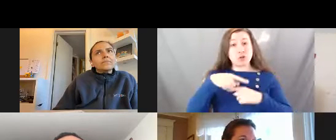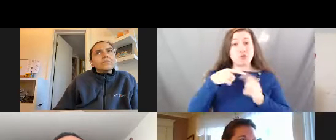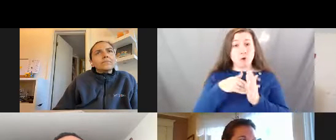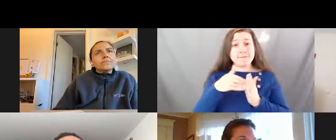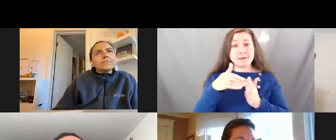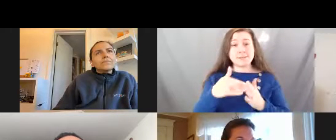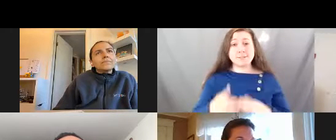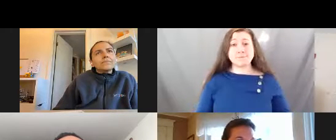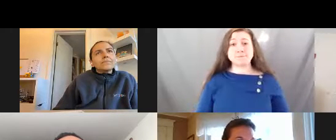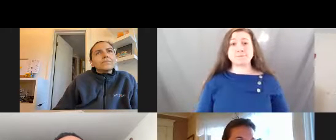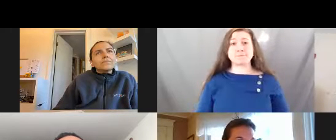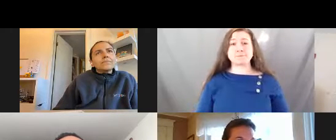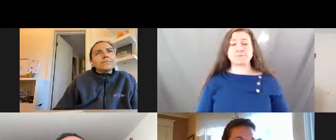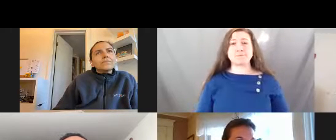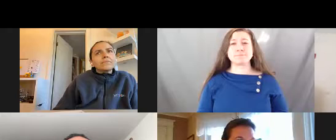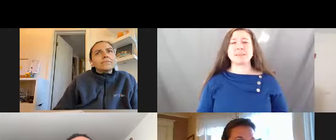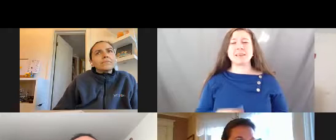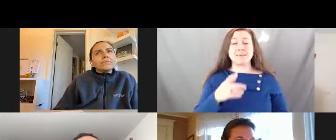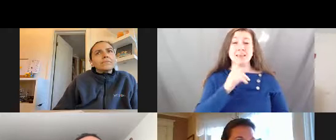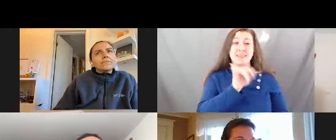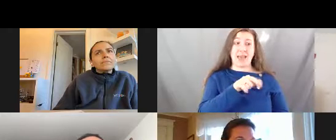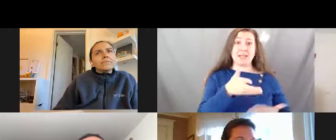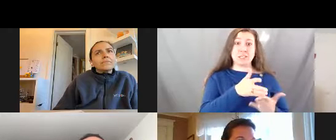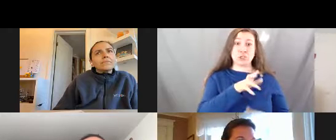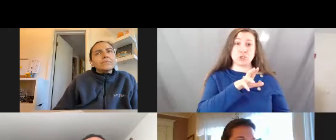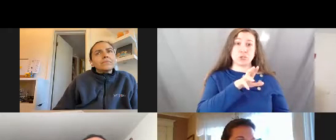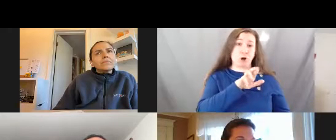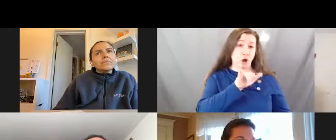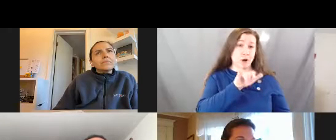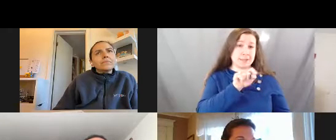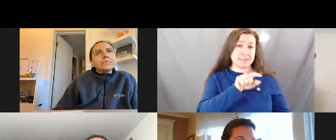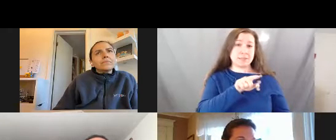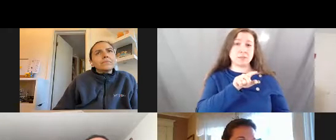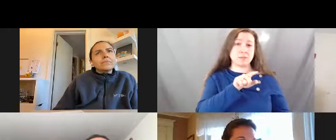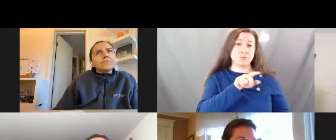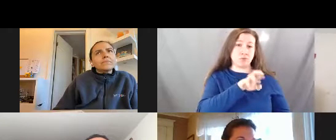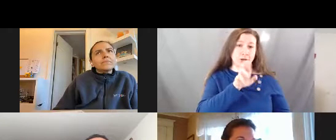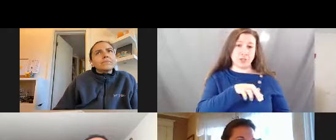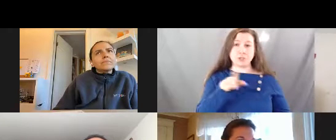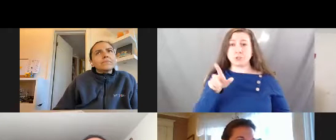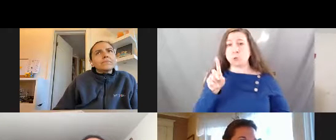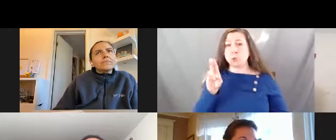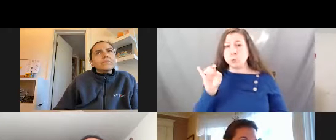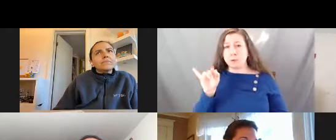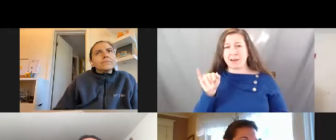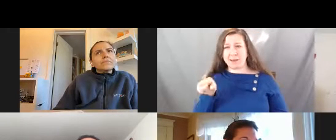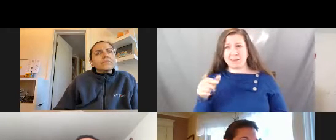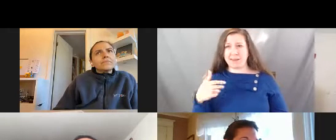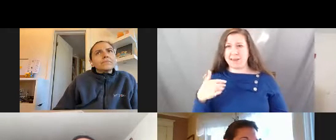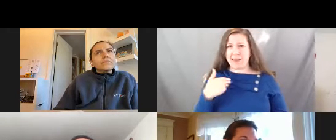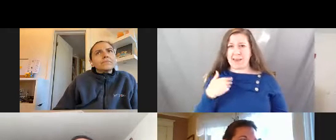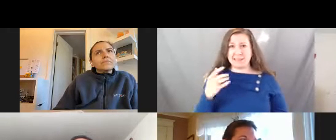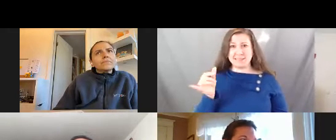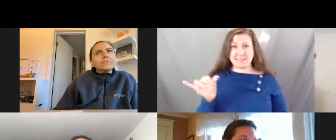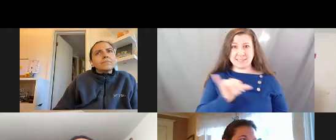And compared to the experience we had in Dubai, I don't think Dubai has something